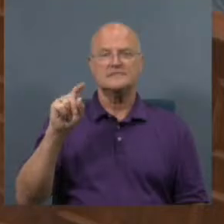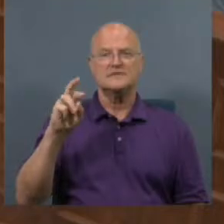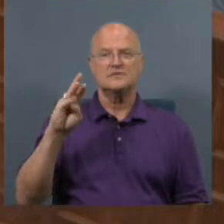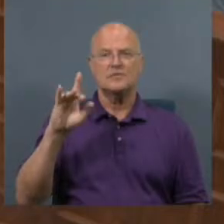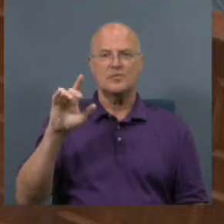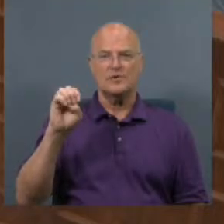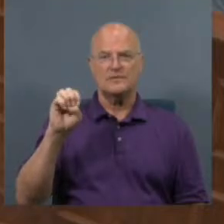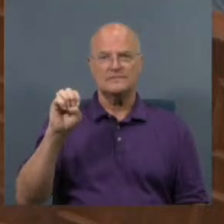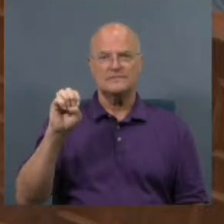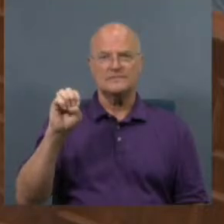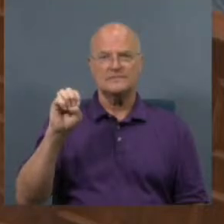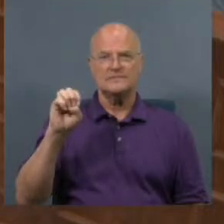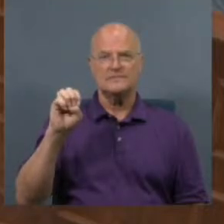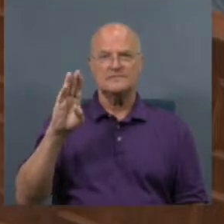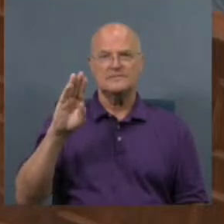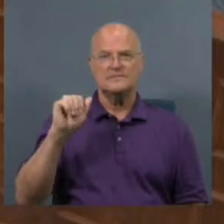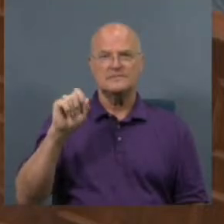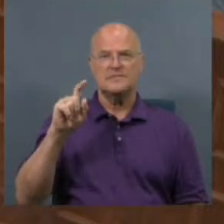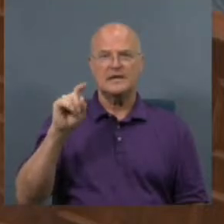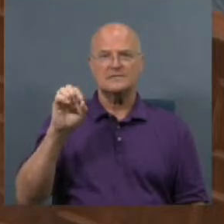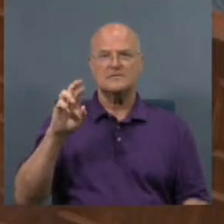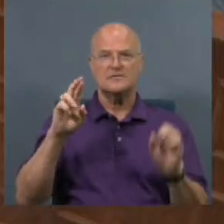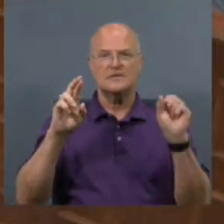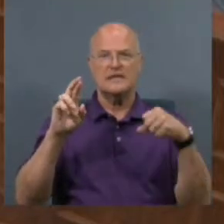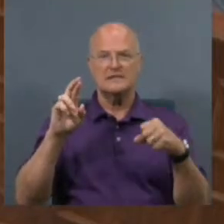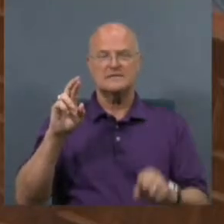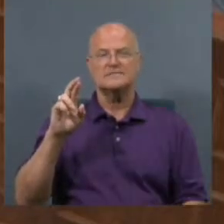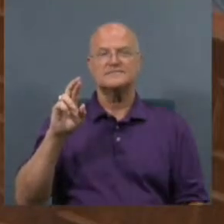Trimble? Baxter? Yes.